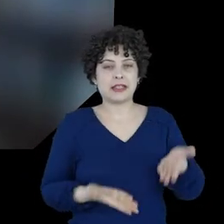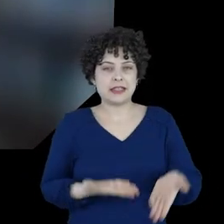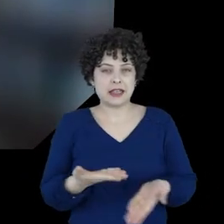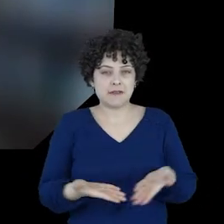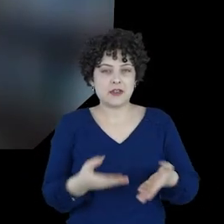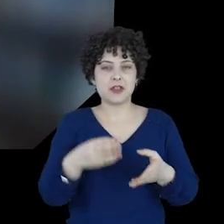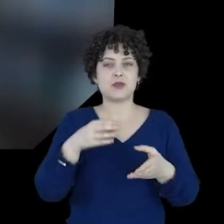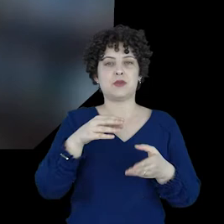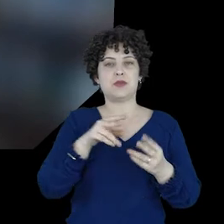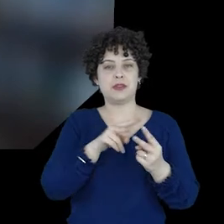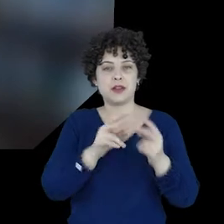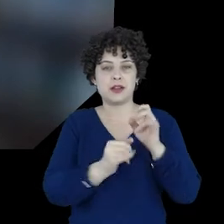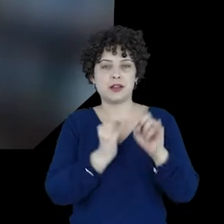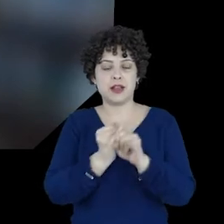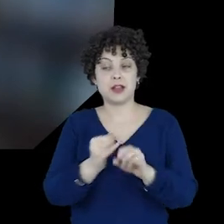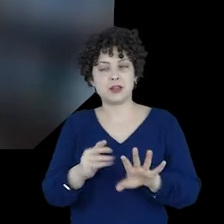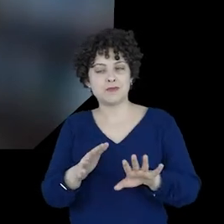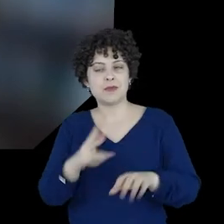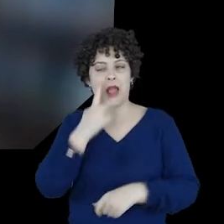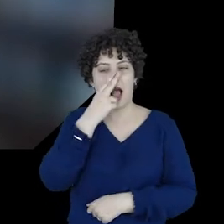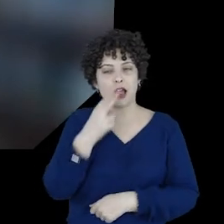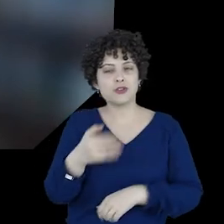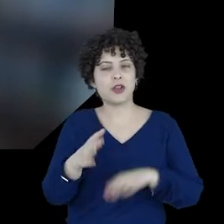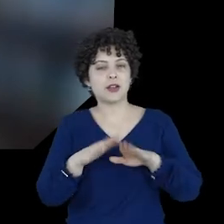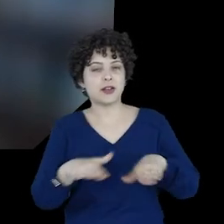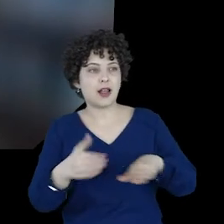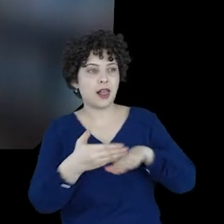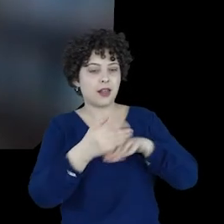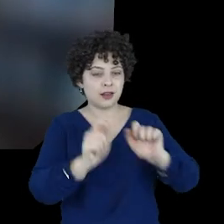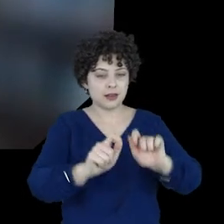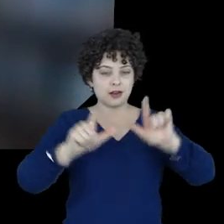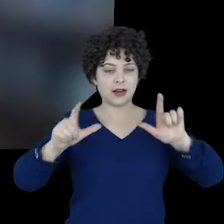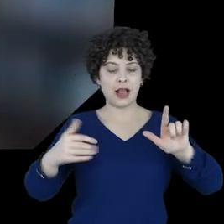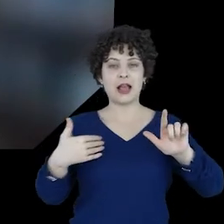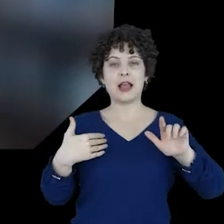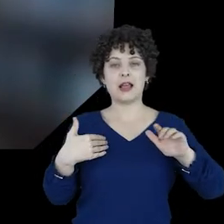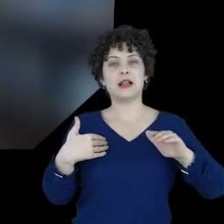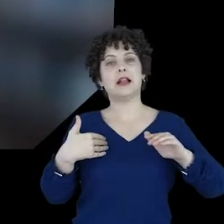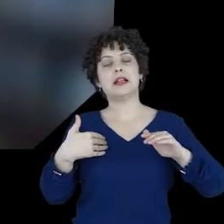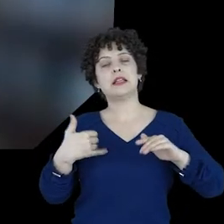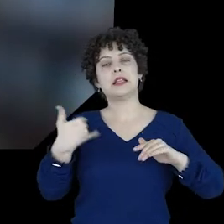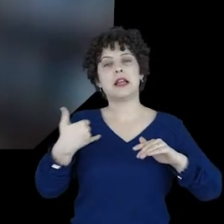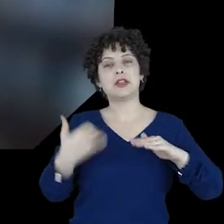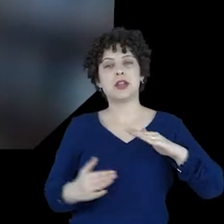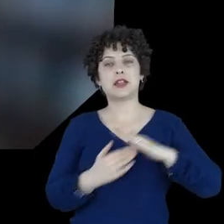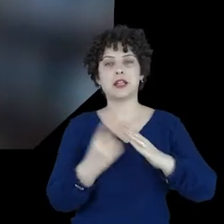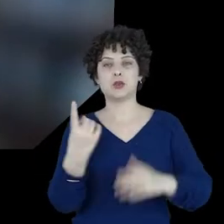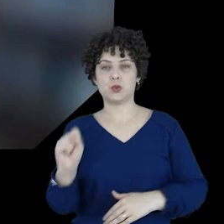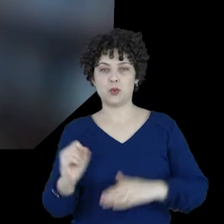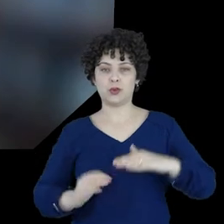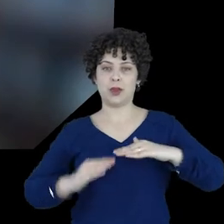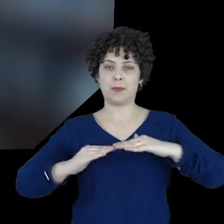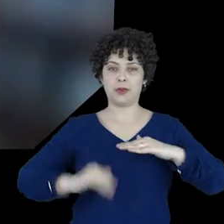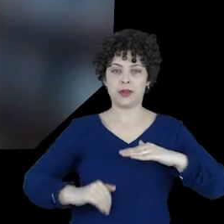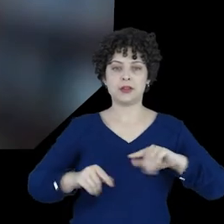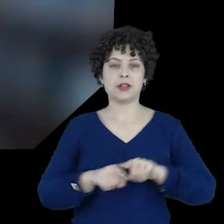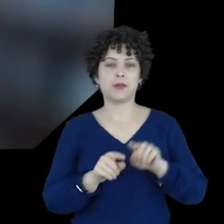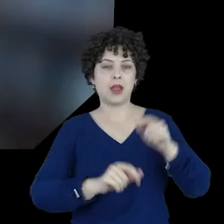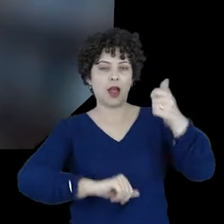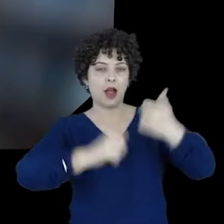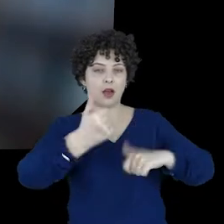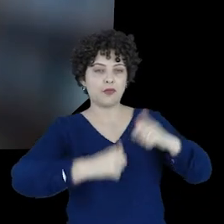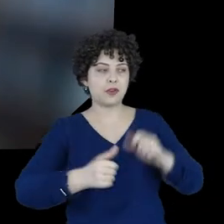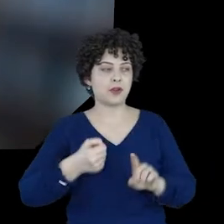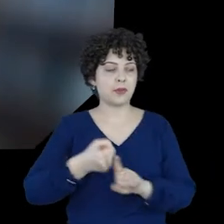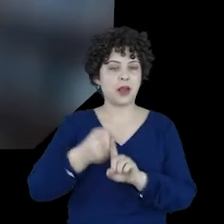develop online services likely to be accessed by a child defined as a person up to the age of 18. And it advises